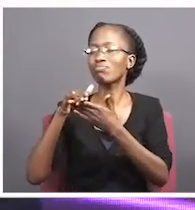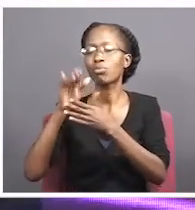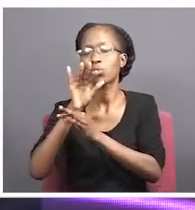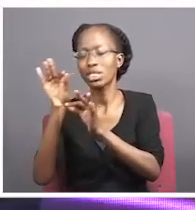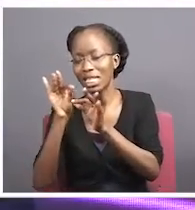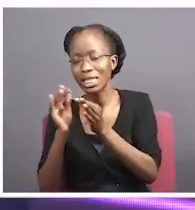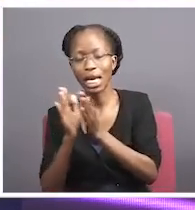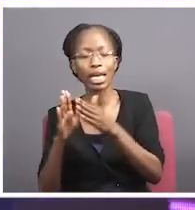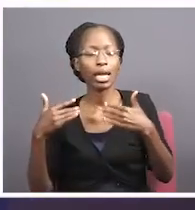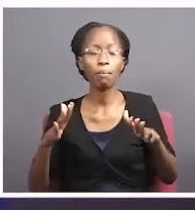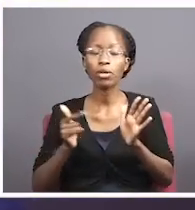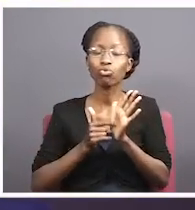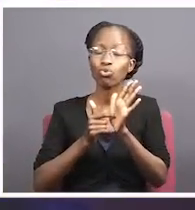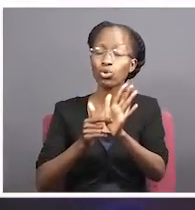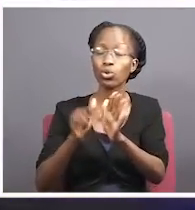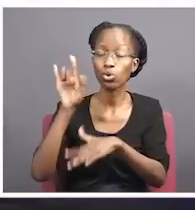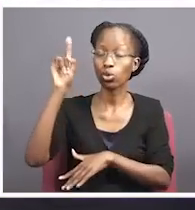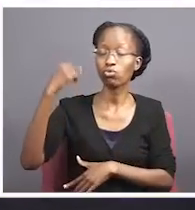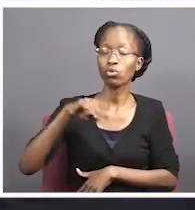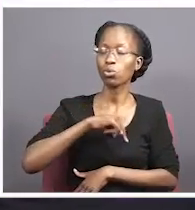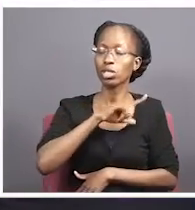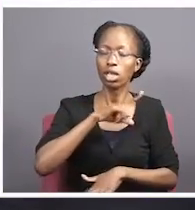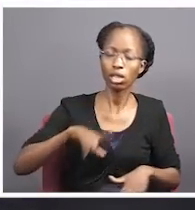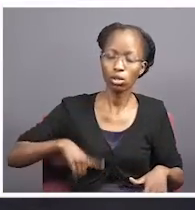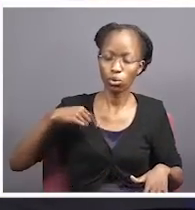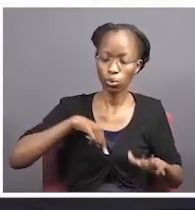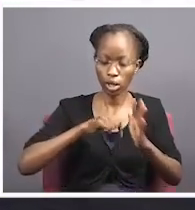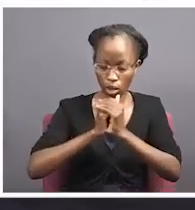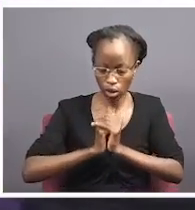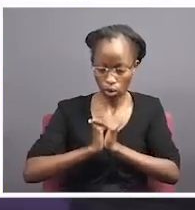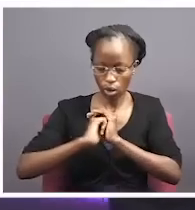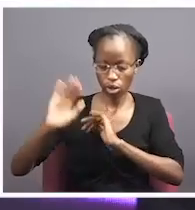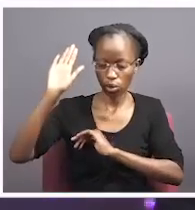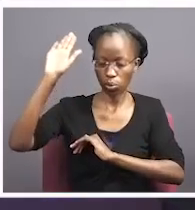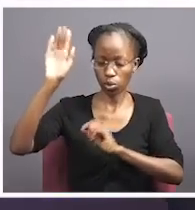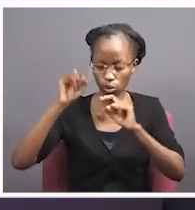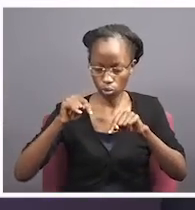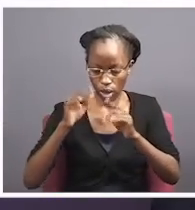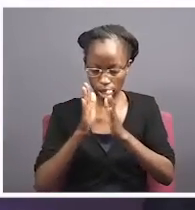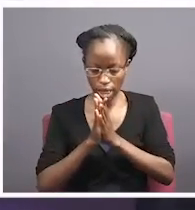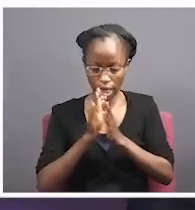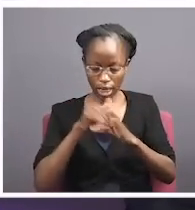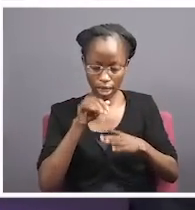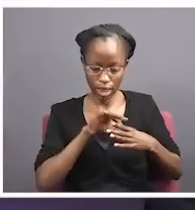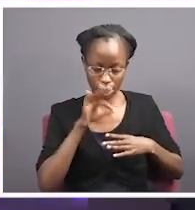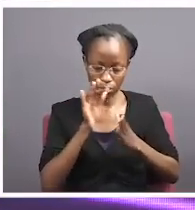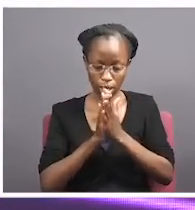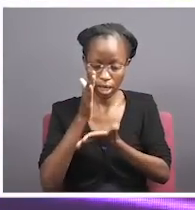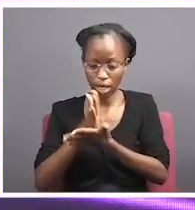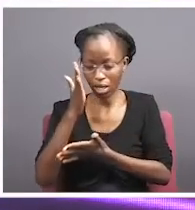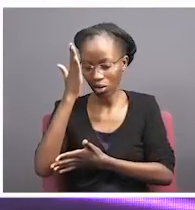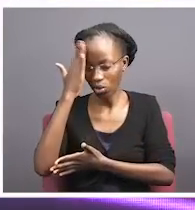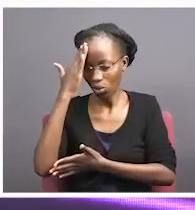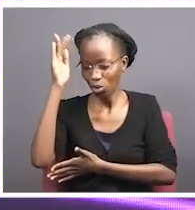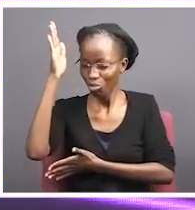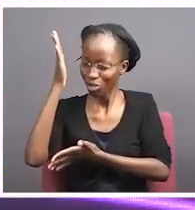the most excellent, the most amazing one, who has revealed yourself to us. And we worship you today in spirit and in truth,